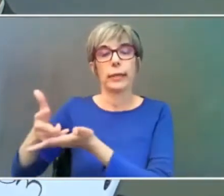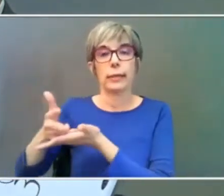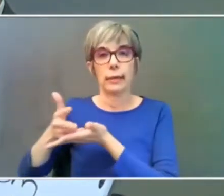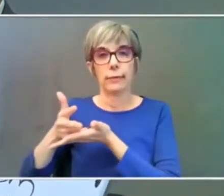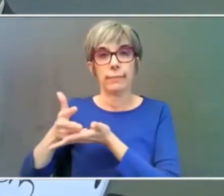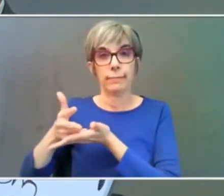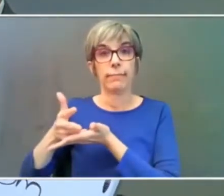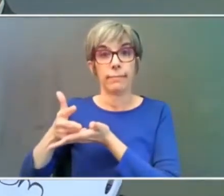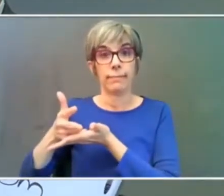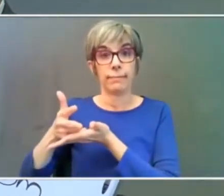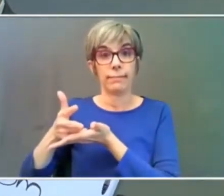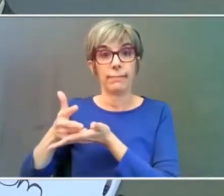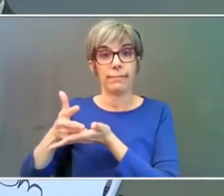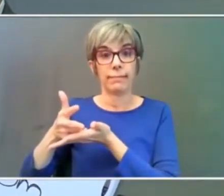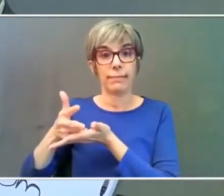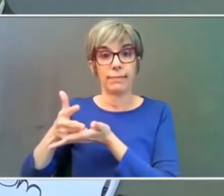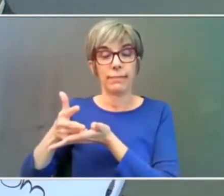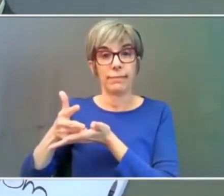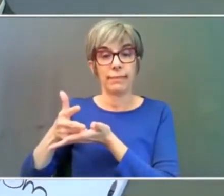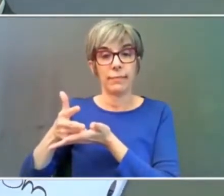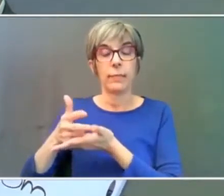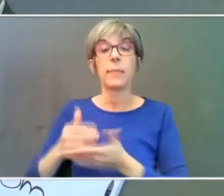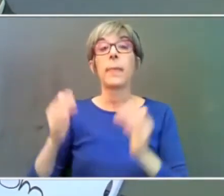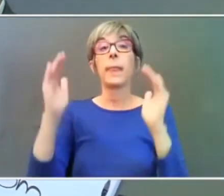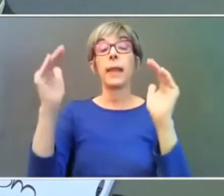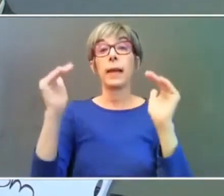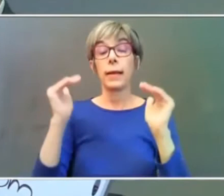Okay? And then,